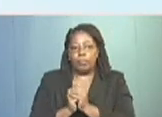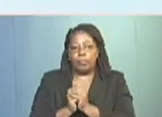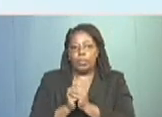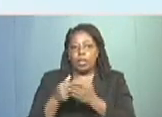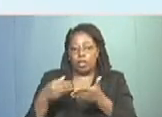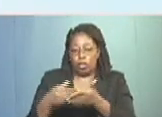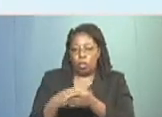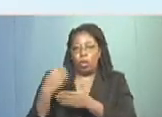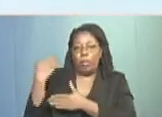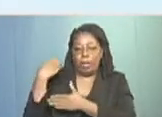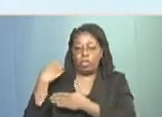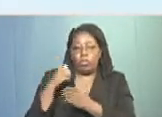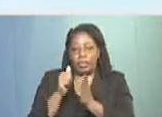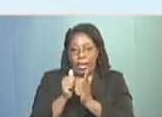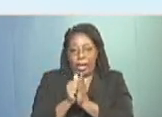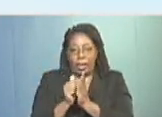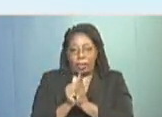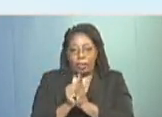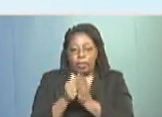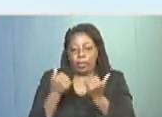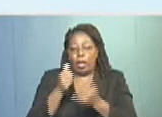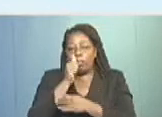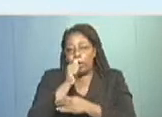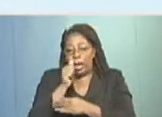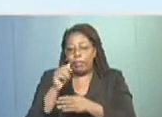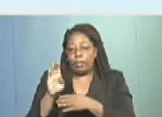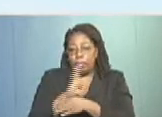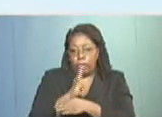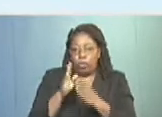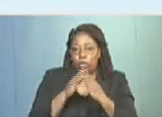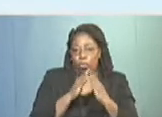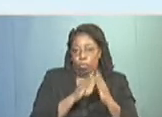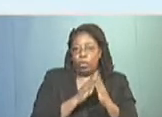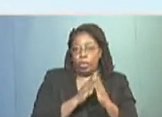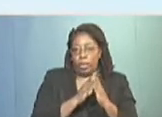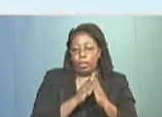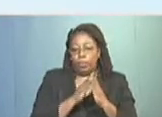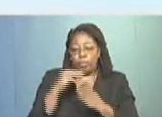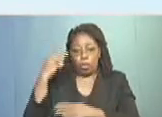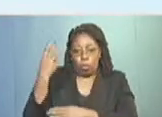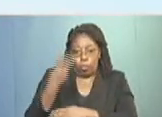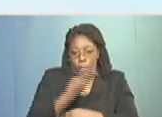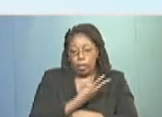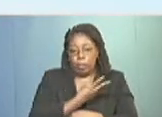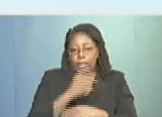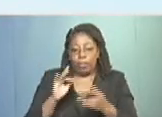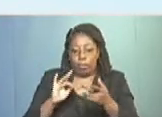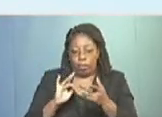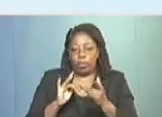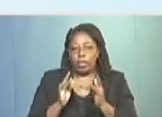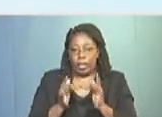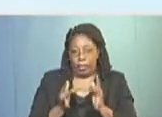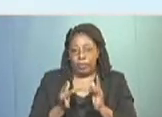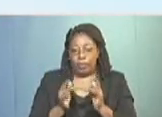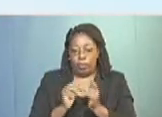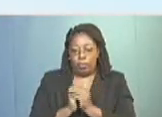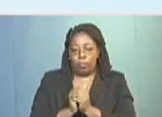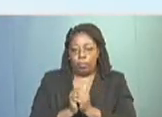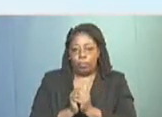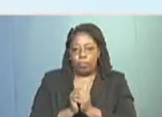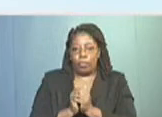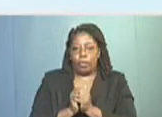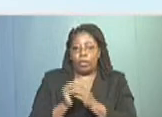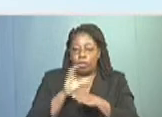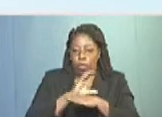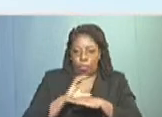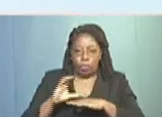Act. Well, it seems as though the private business community is welcoming digitization with open arms. A recent Chamber of